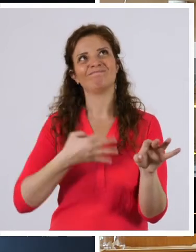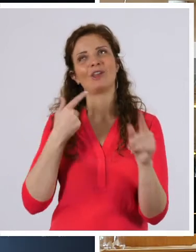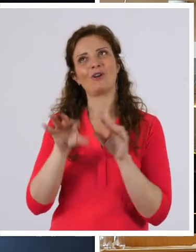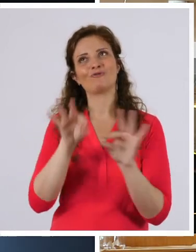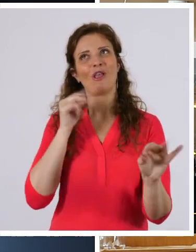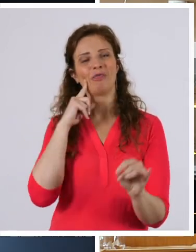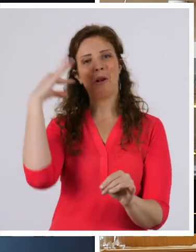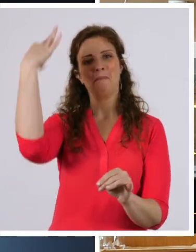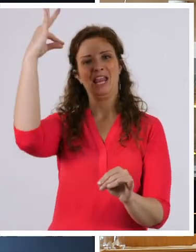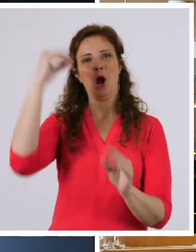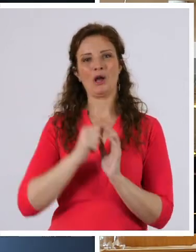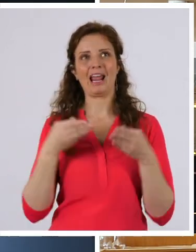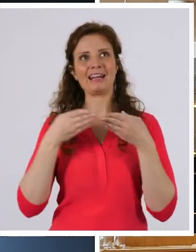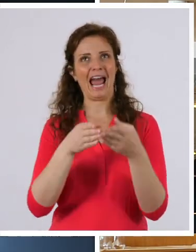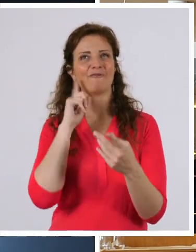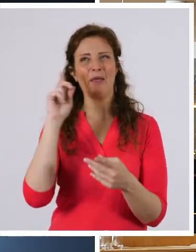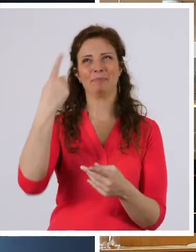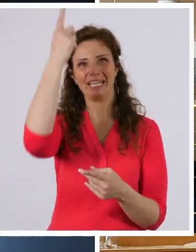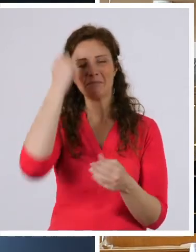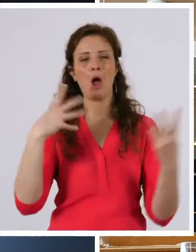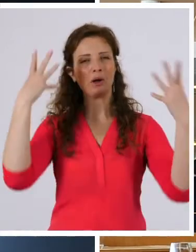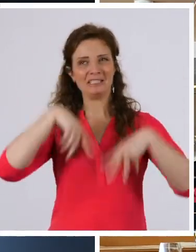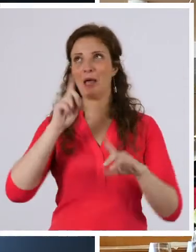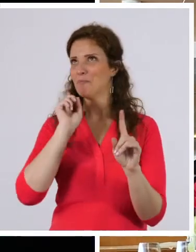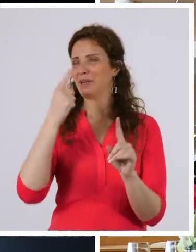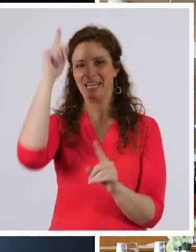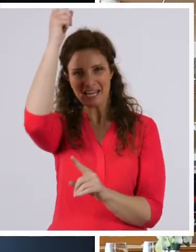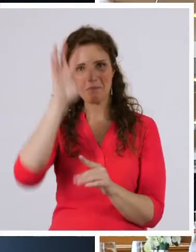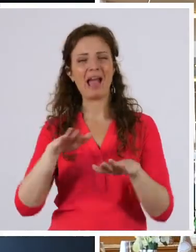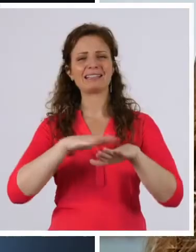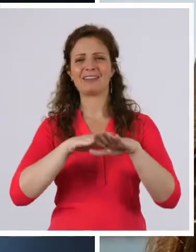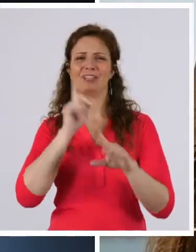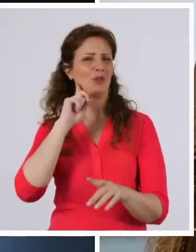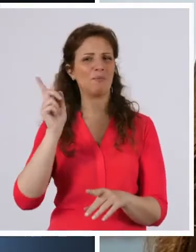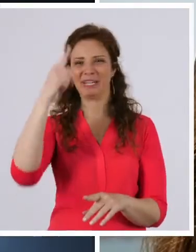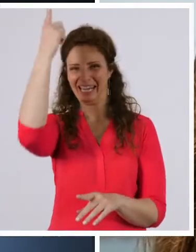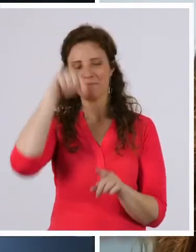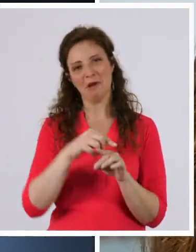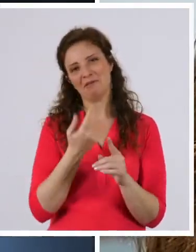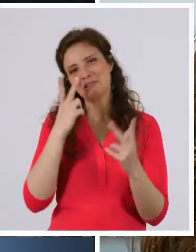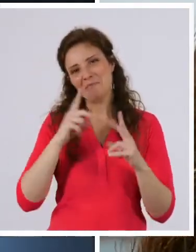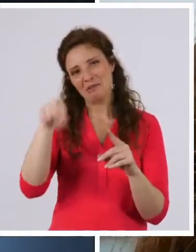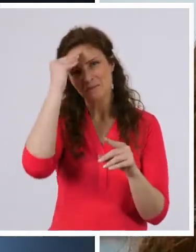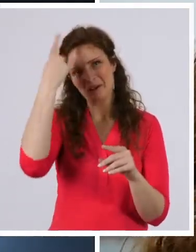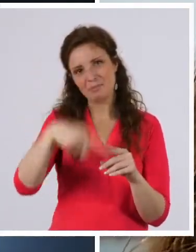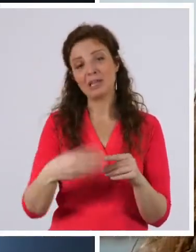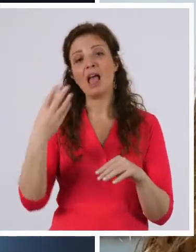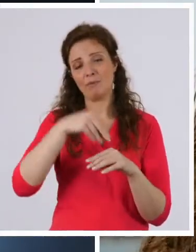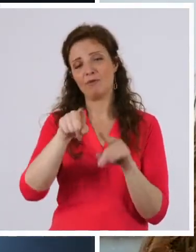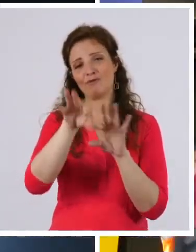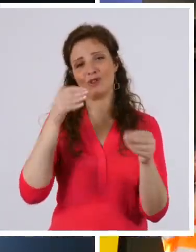that you have chosen the best ship available, the best organization, the best service, but mostly the safest one.